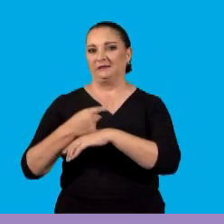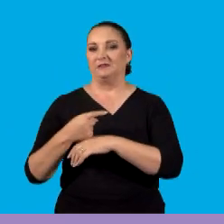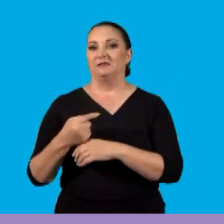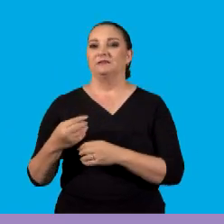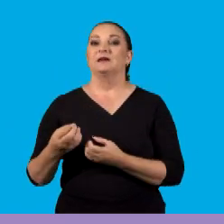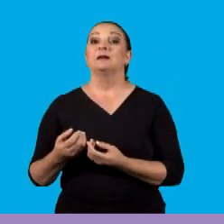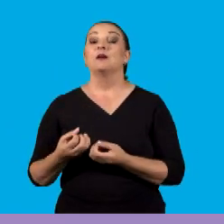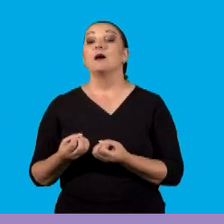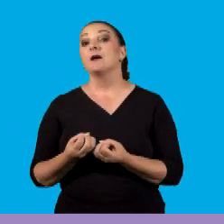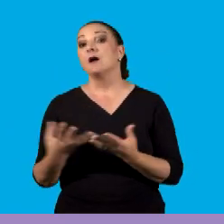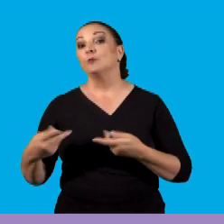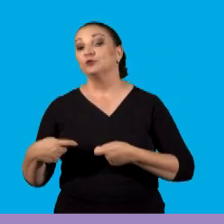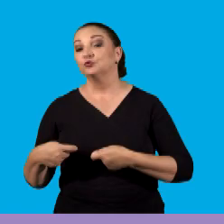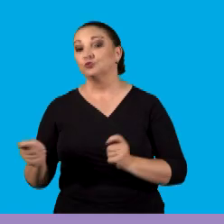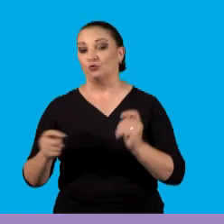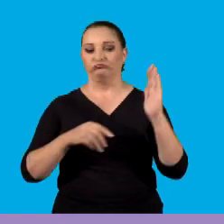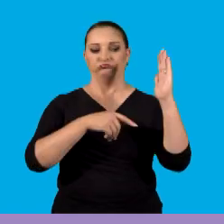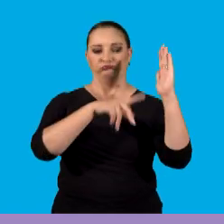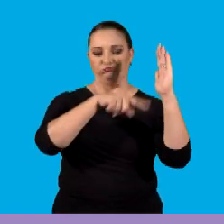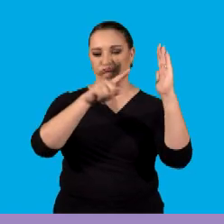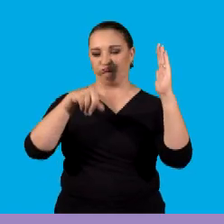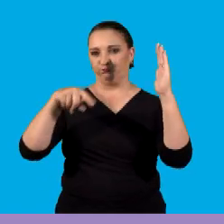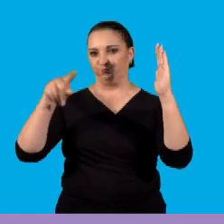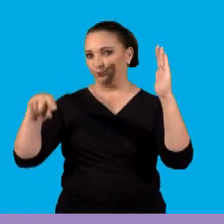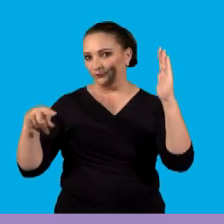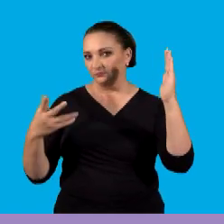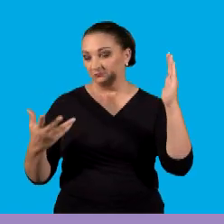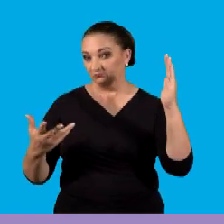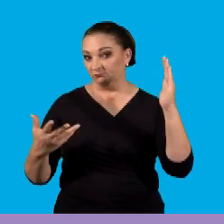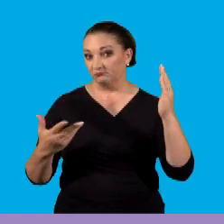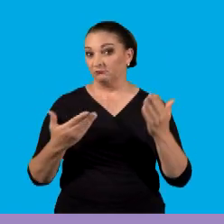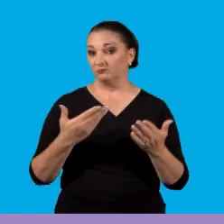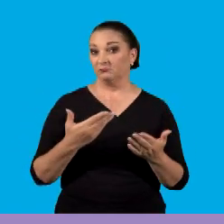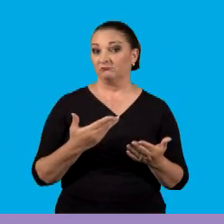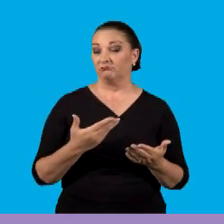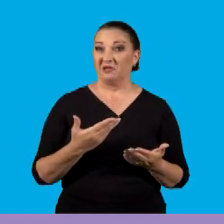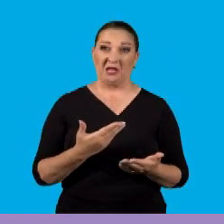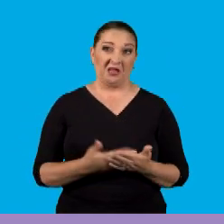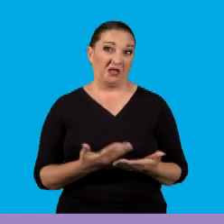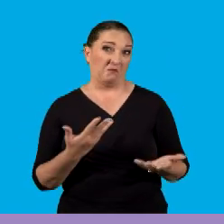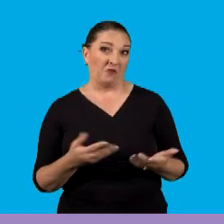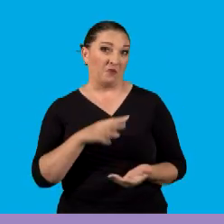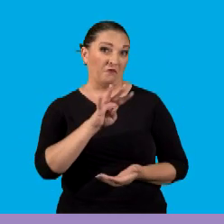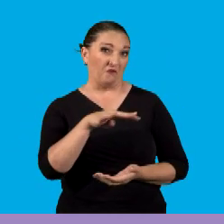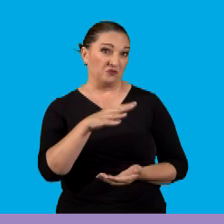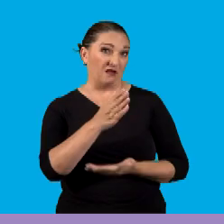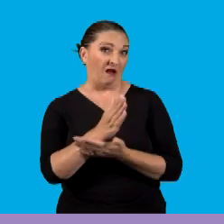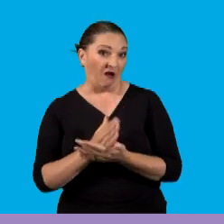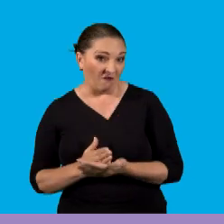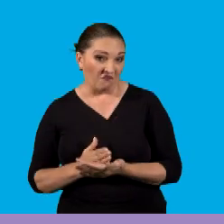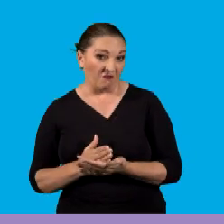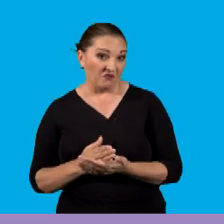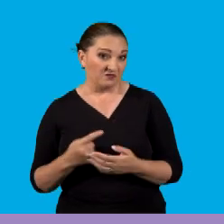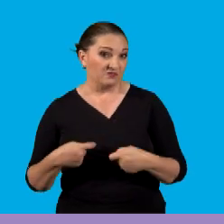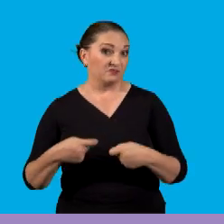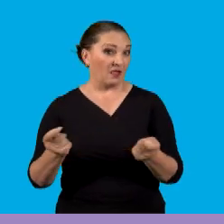days, it is represented how many ice creams were sold on each day. Now, is it possible to have sold 14